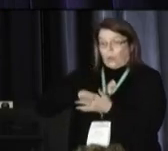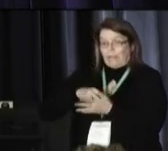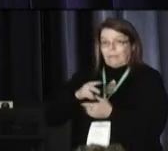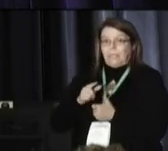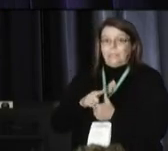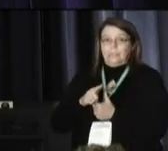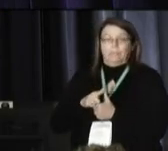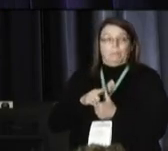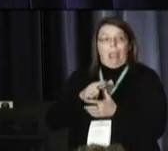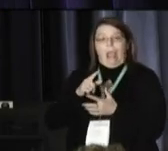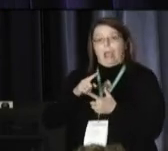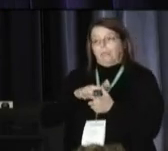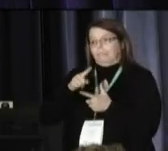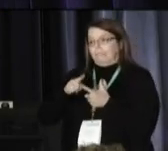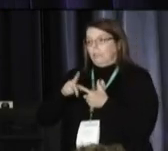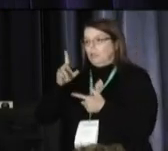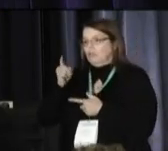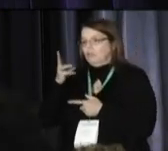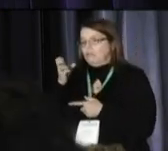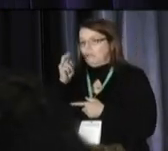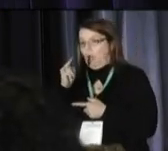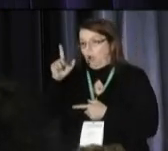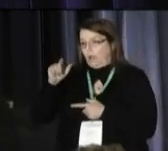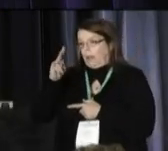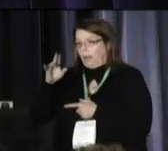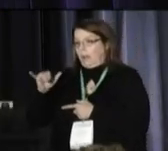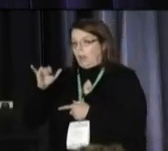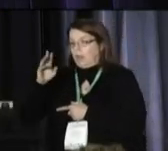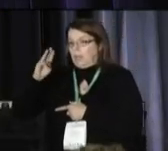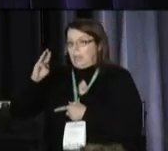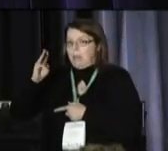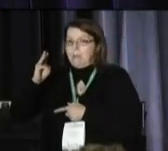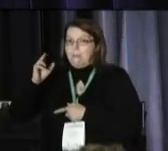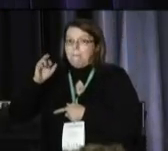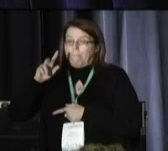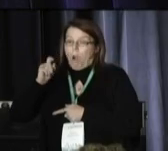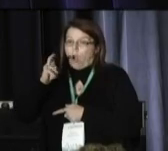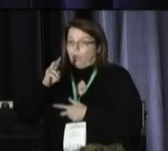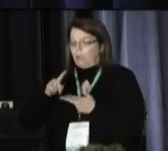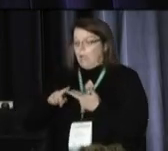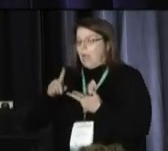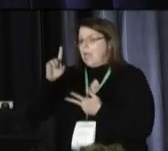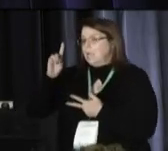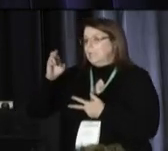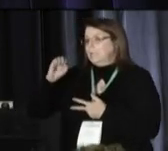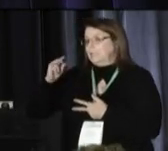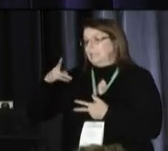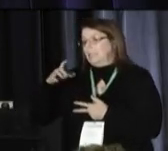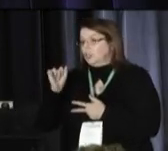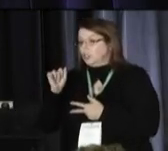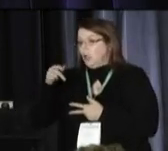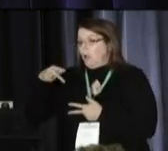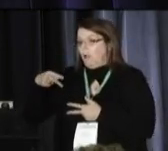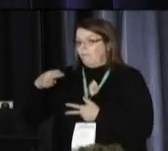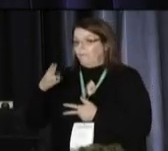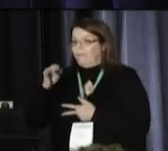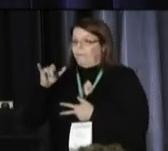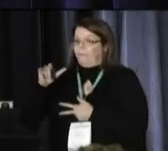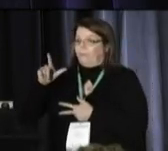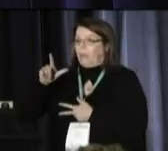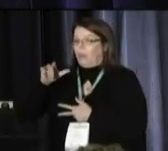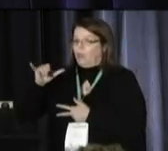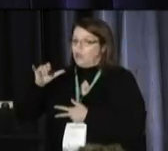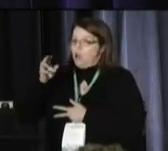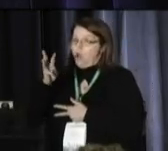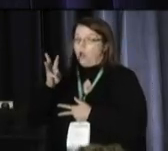Acevedo, Dawn Lundy Martin, and Deesha Philyaw, followed by a group conversation. The work